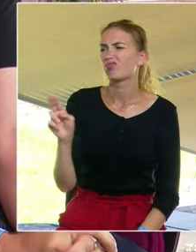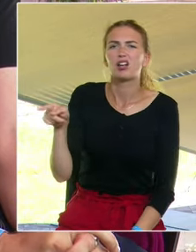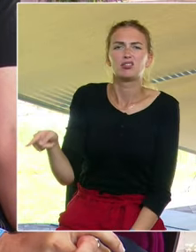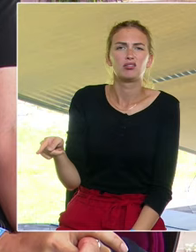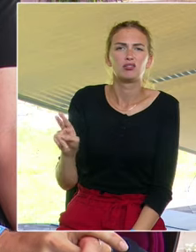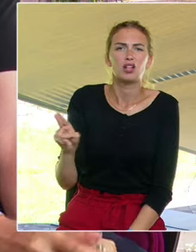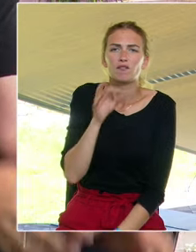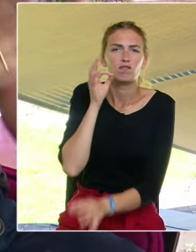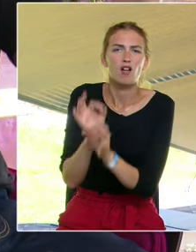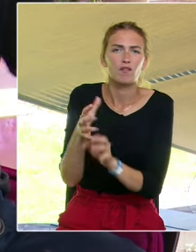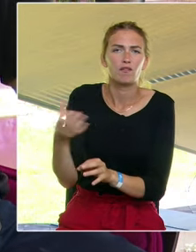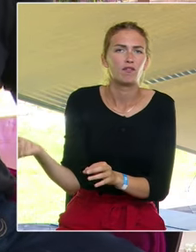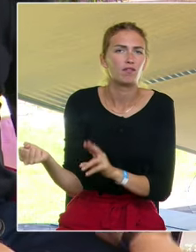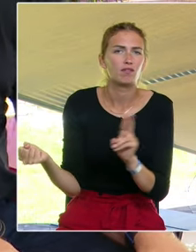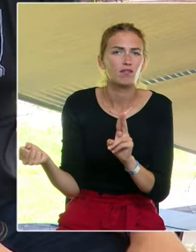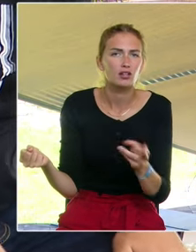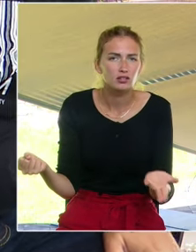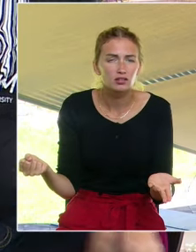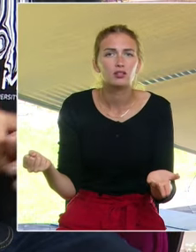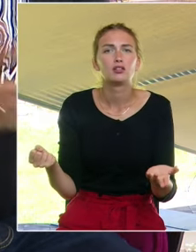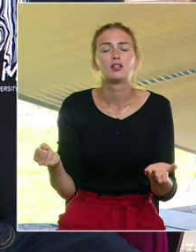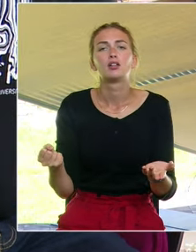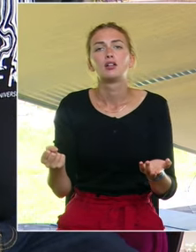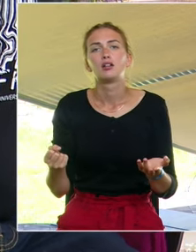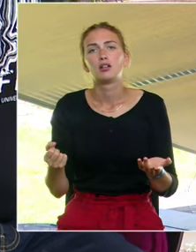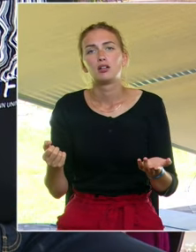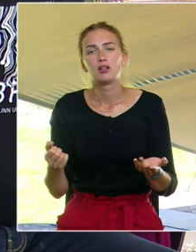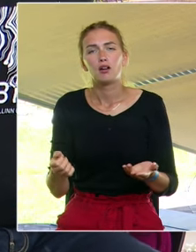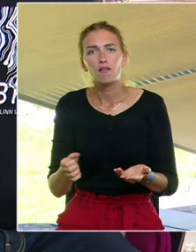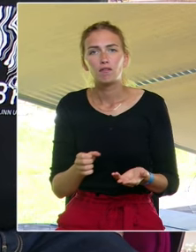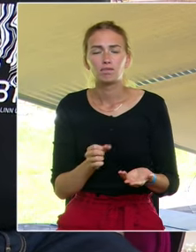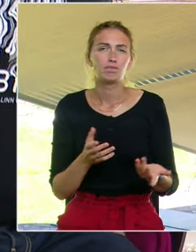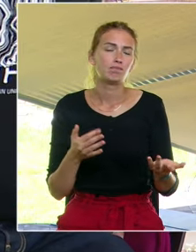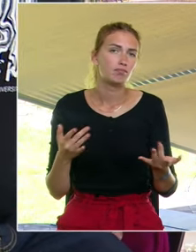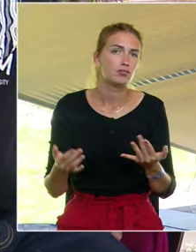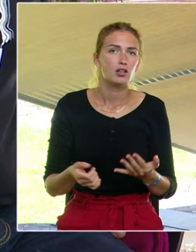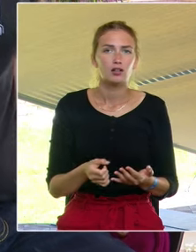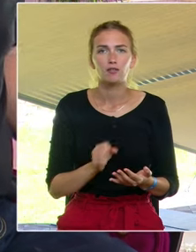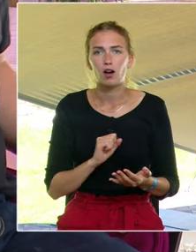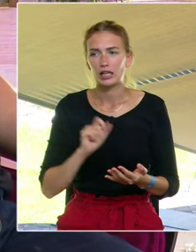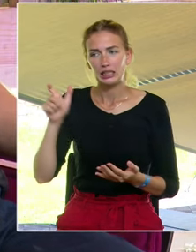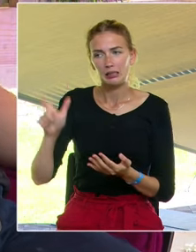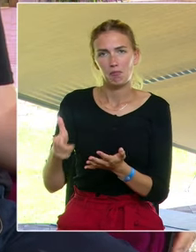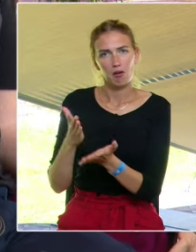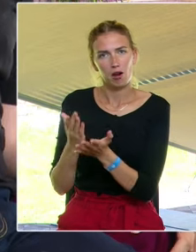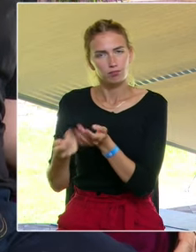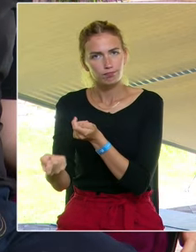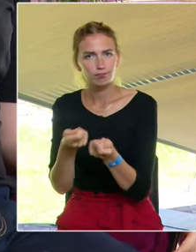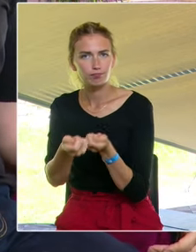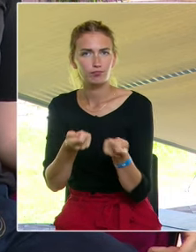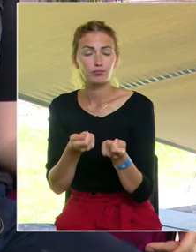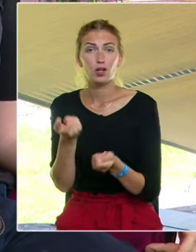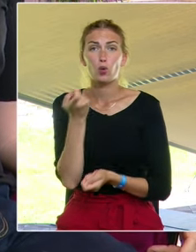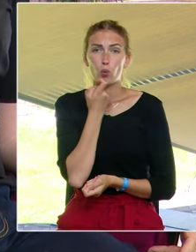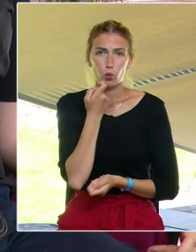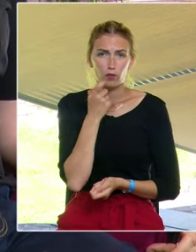in the culture? Do we need all kinds of video games to be around us? And of course, it is an interesting question, and